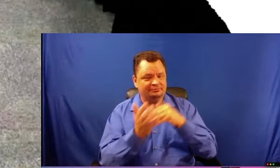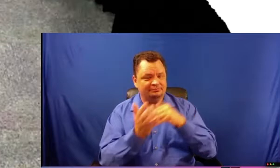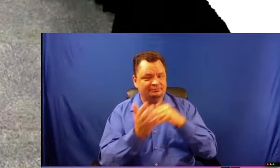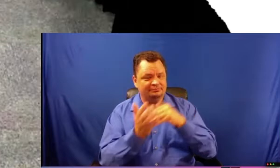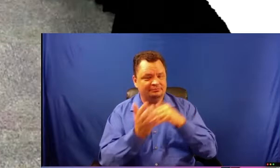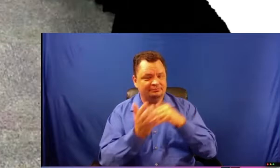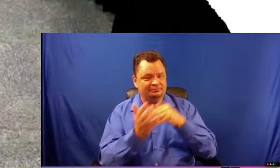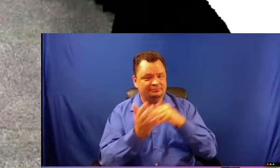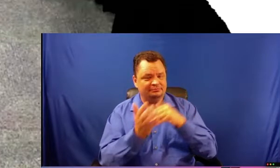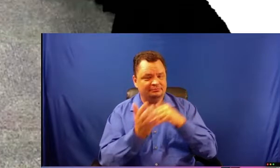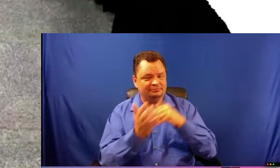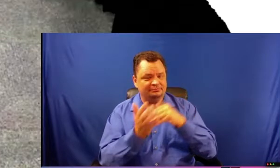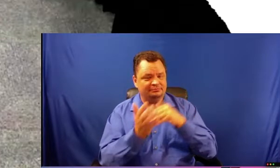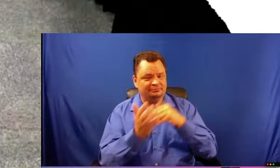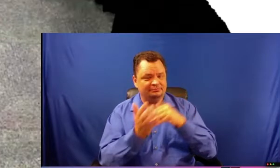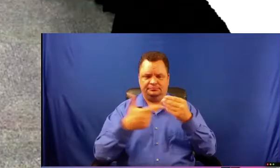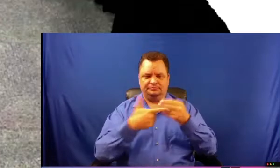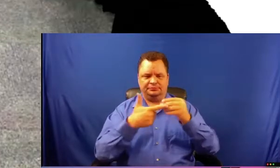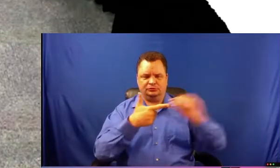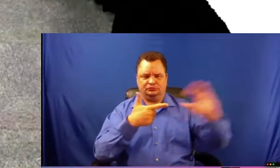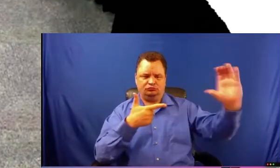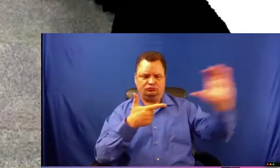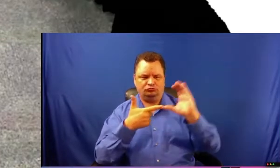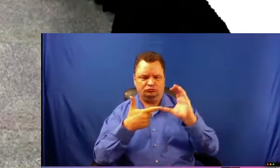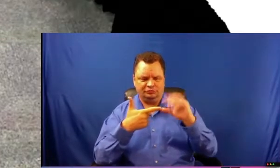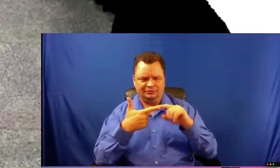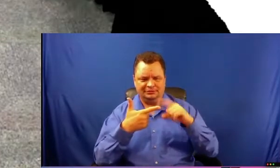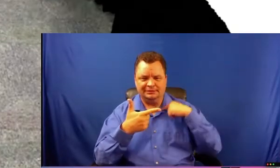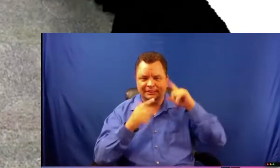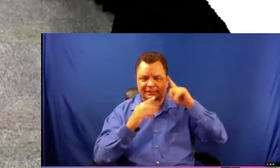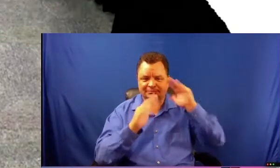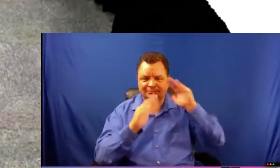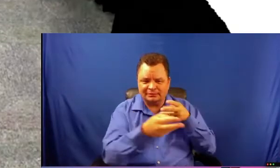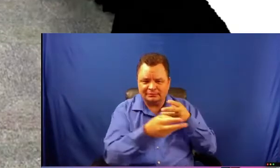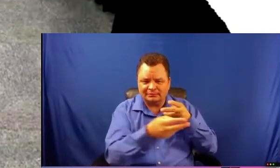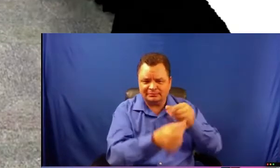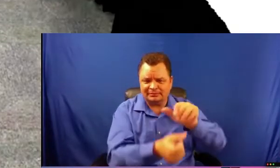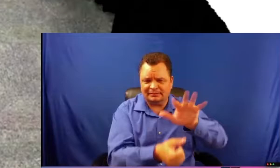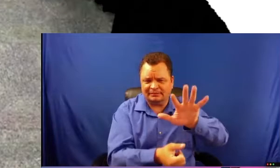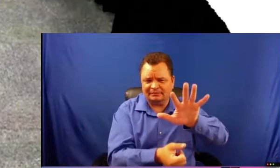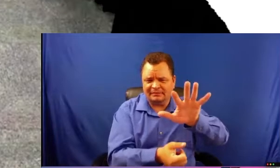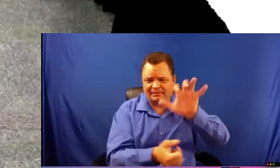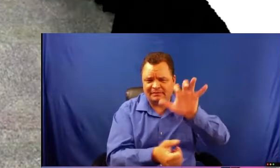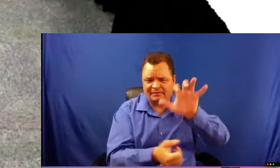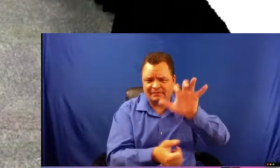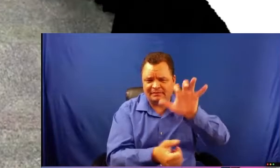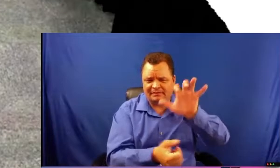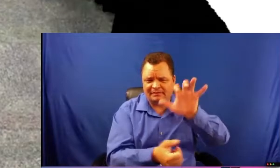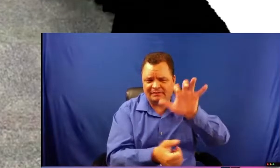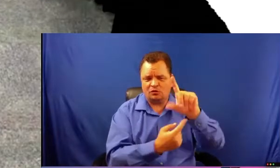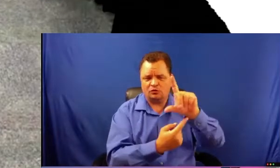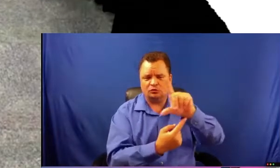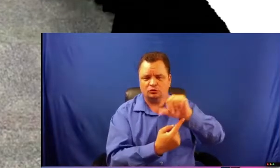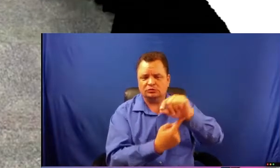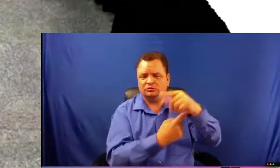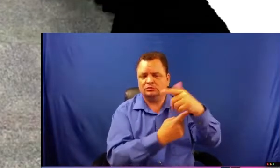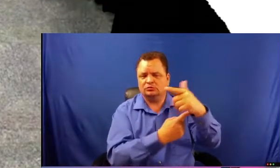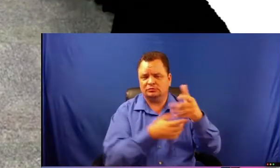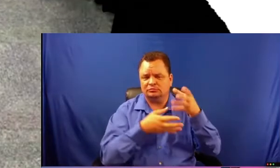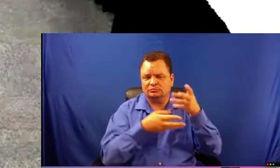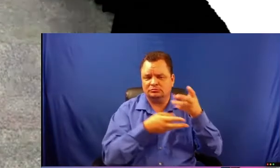only anticipate spending about $500,000 in 2021, with the remainder of that going into 2022